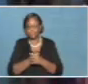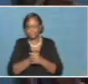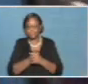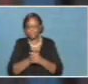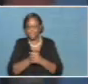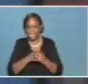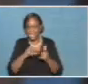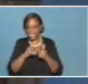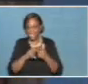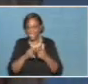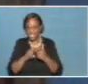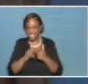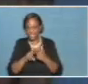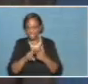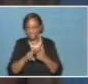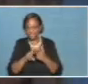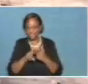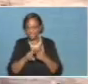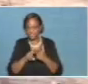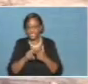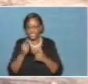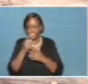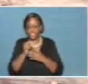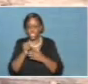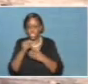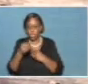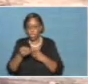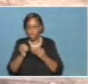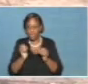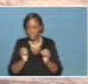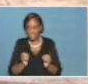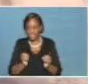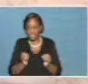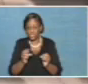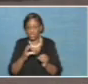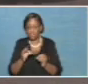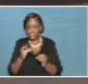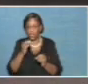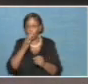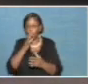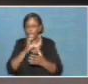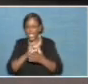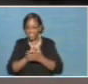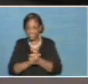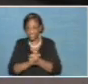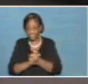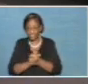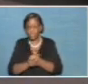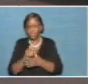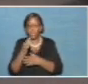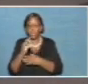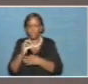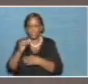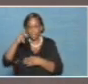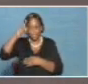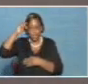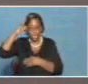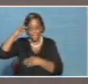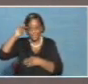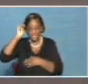Related news, the office of the spouse of the Prime Minister issuing a statement last evening expressing outrage at the recent spate